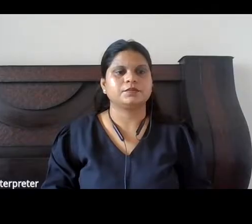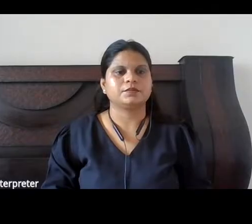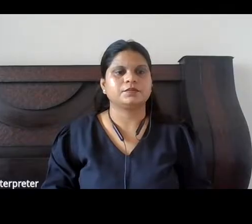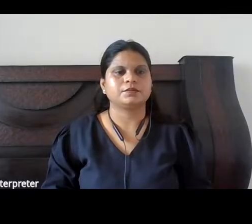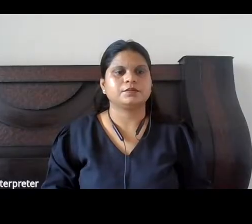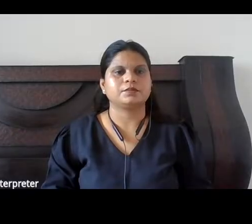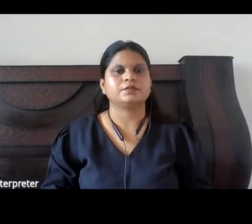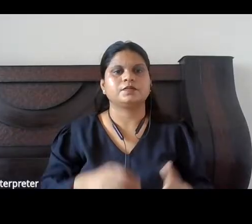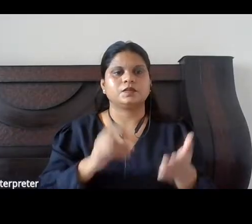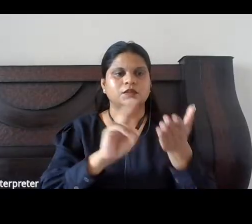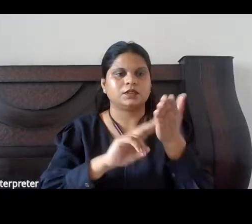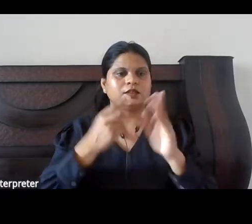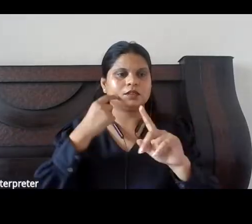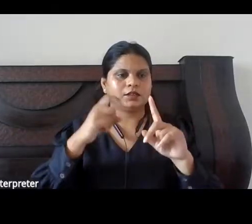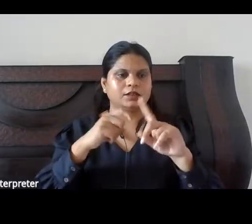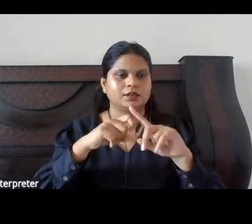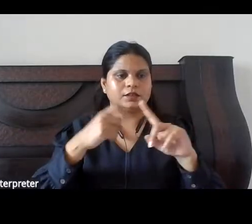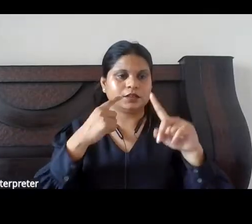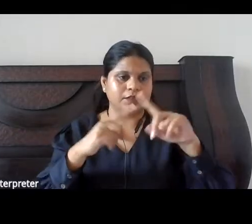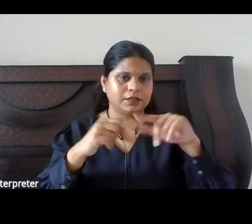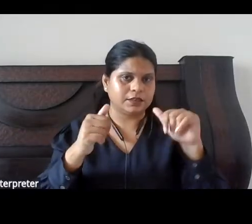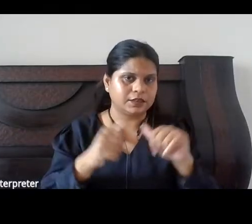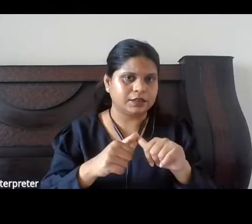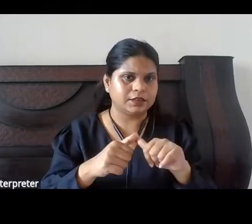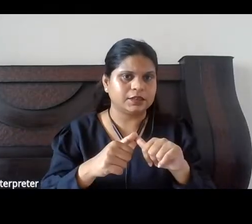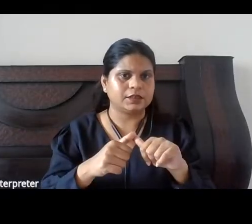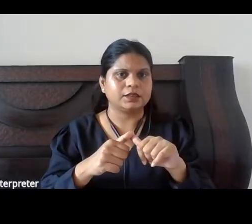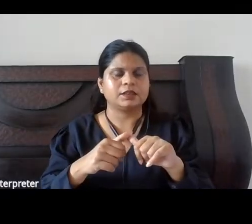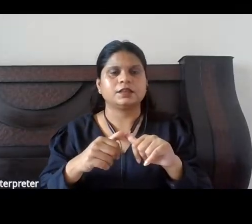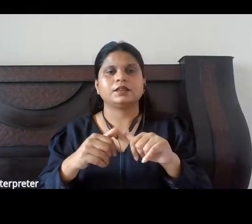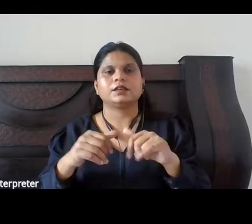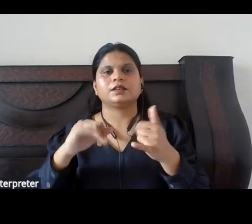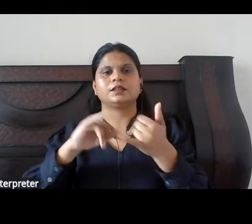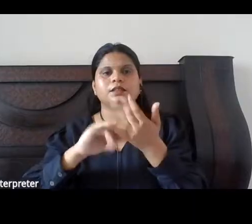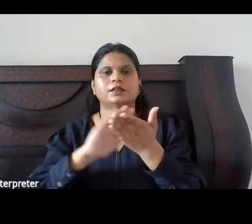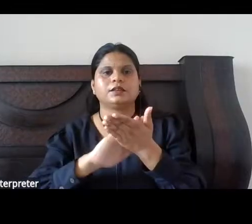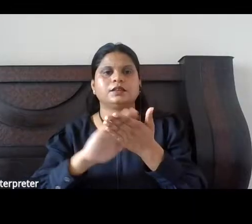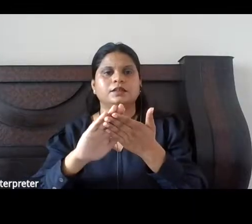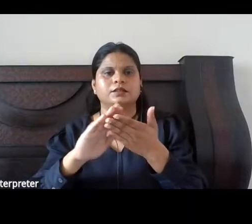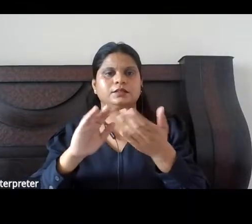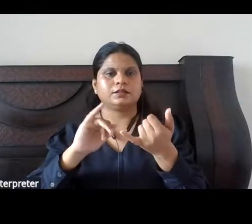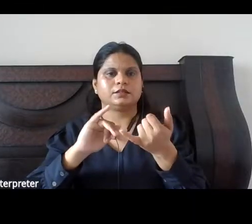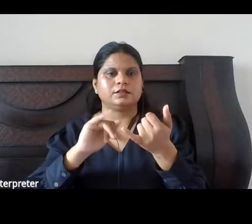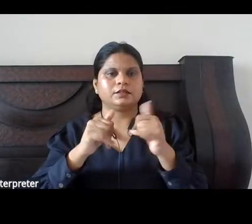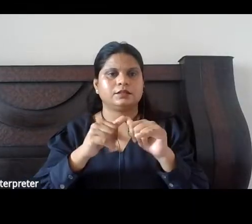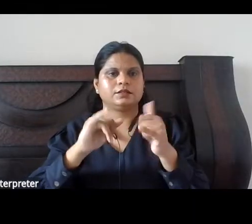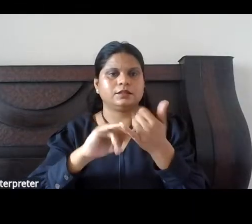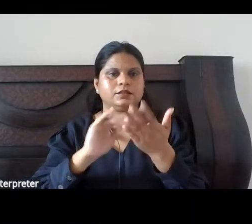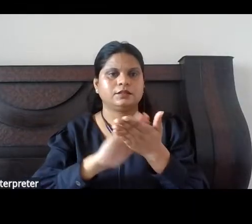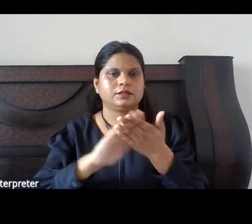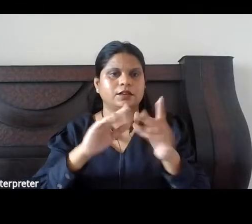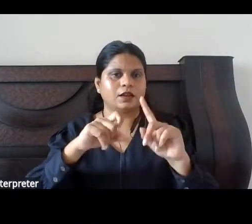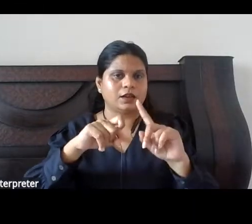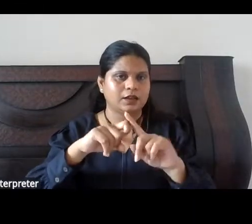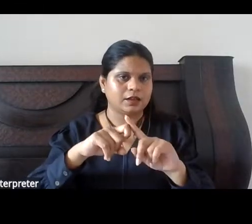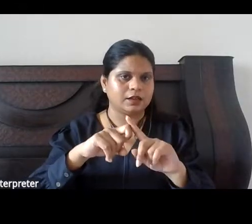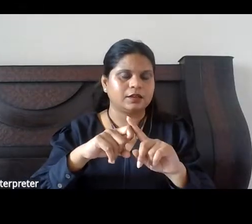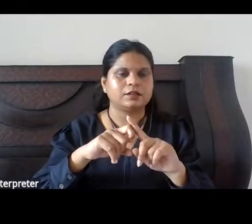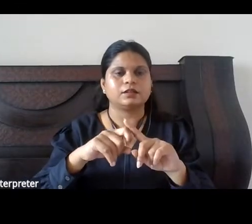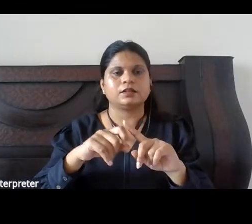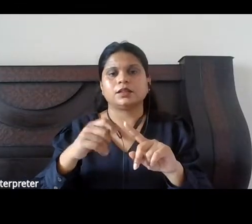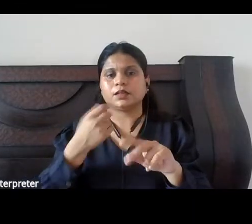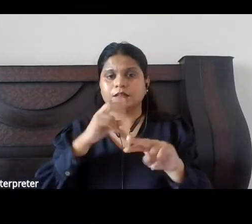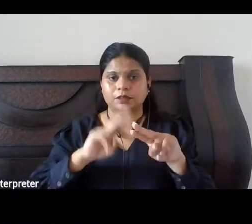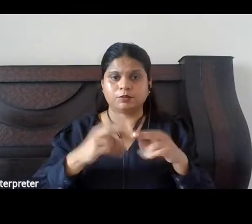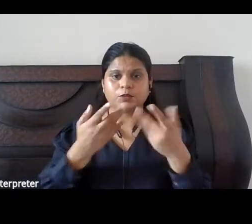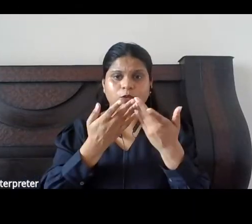Nikita, and Rama, and thanks, Shashank. So, I mean, we're open for questions. If anyone has specific questions for any